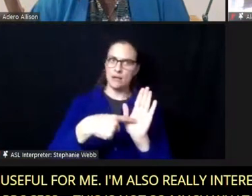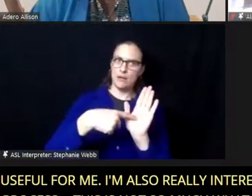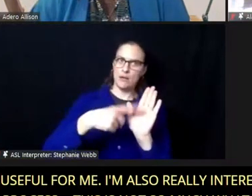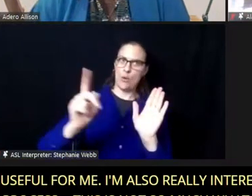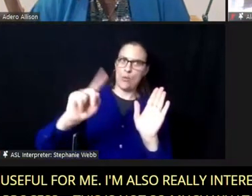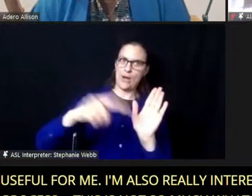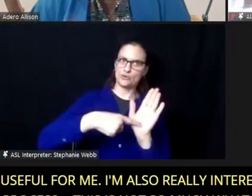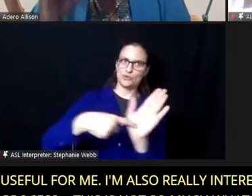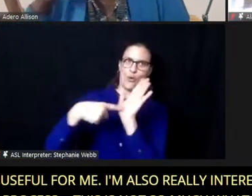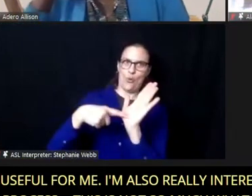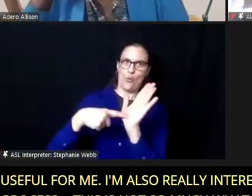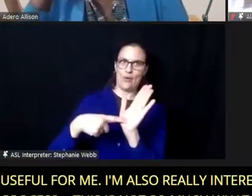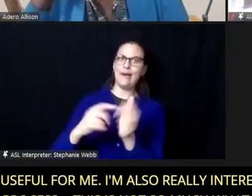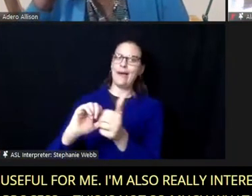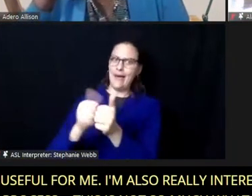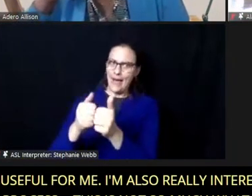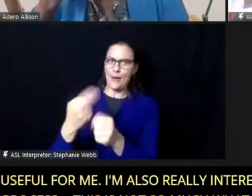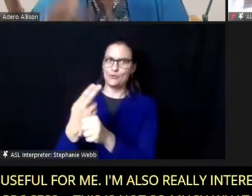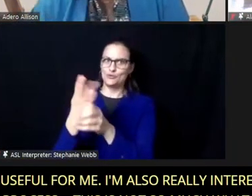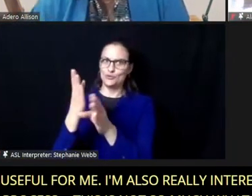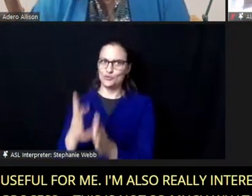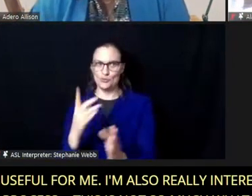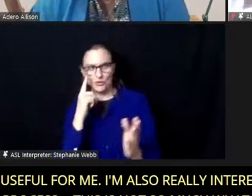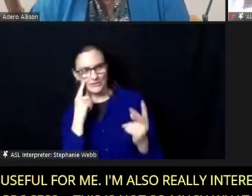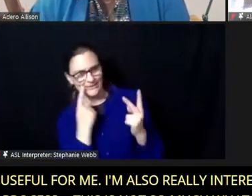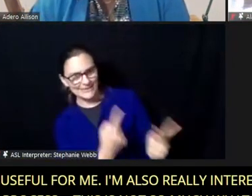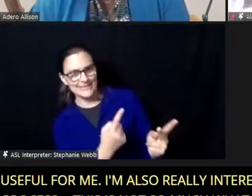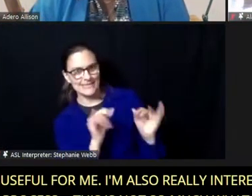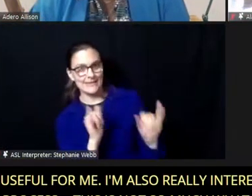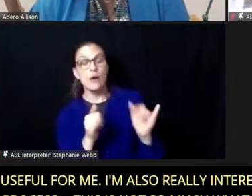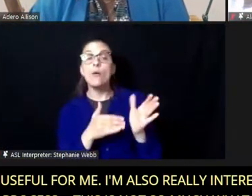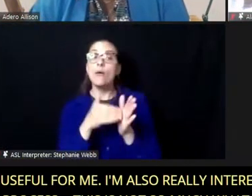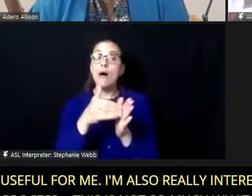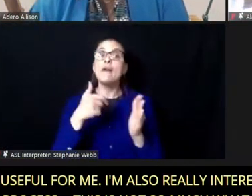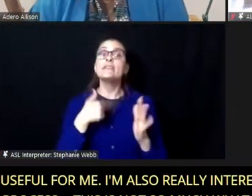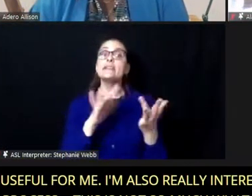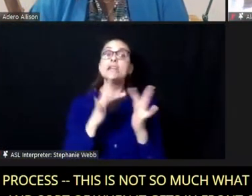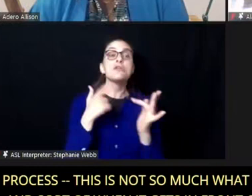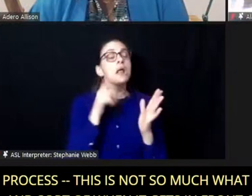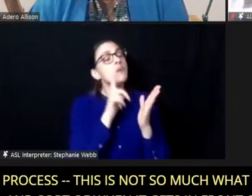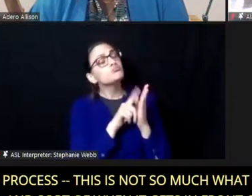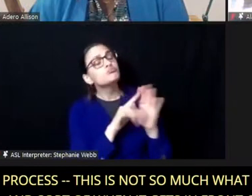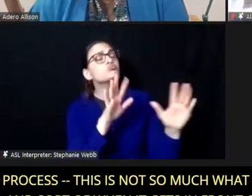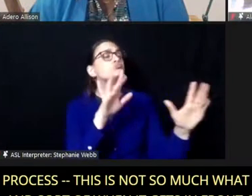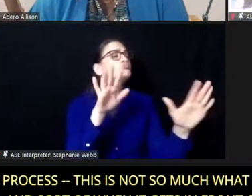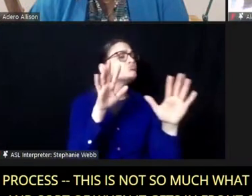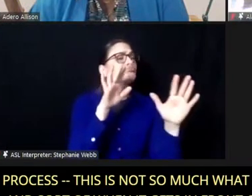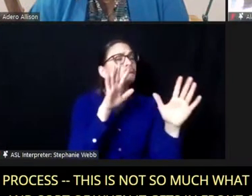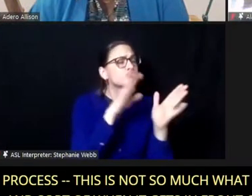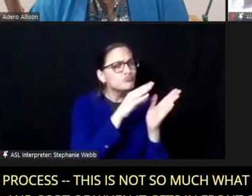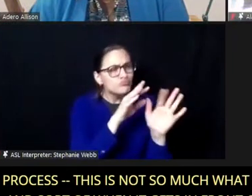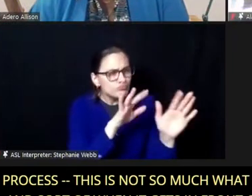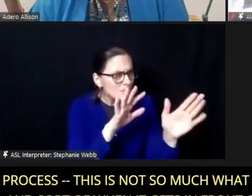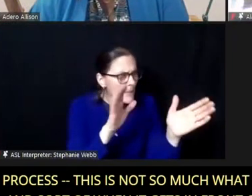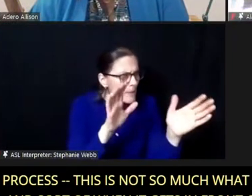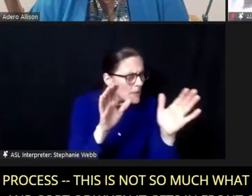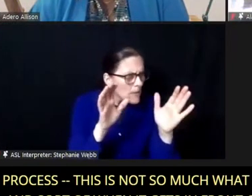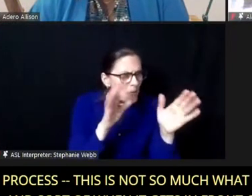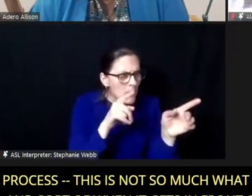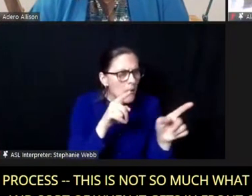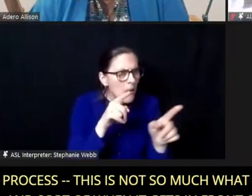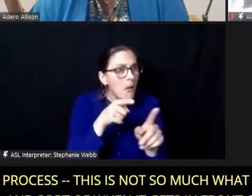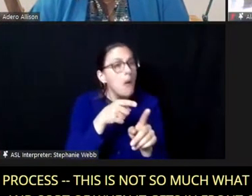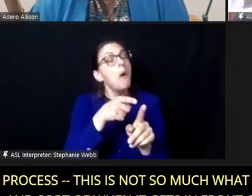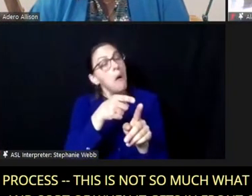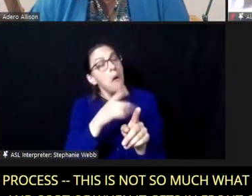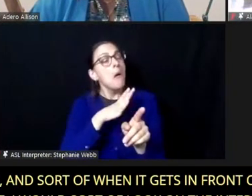sort of look on the internet, shop around, then I would call up somebody, I'd get some different numbers from the person